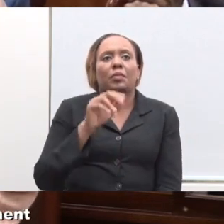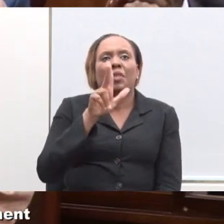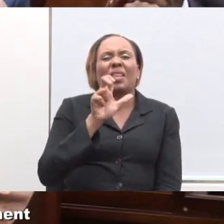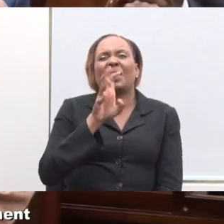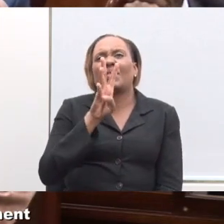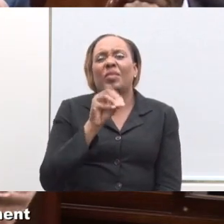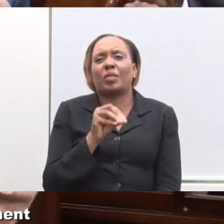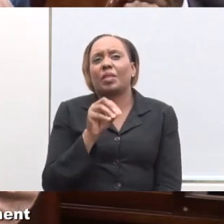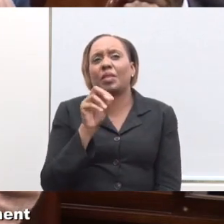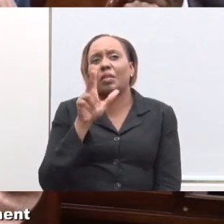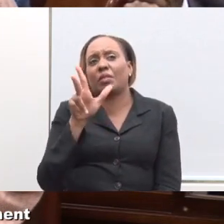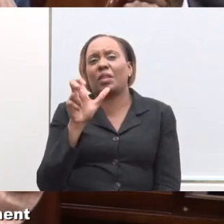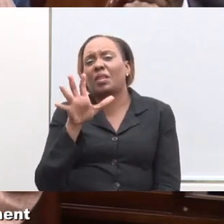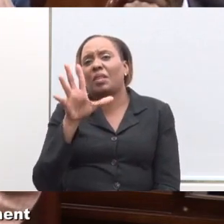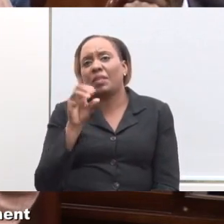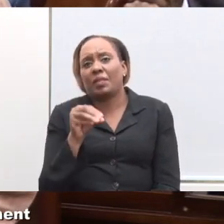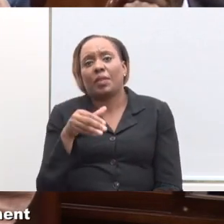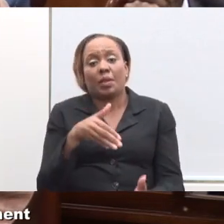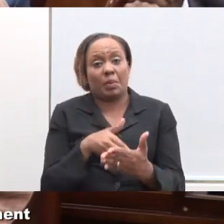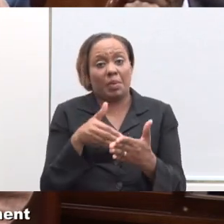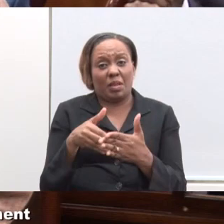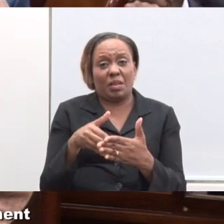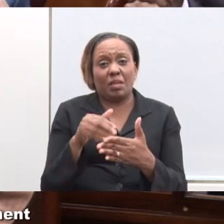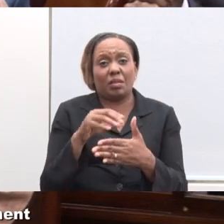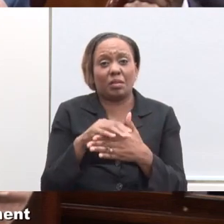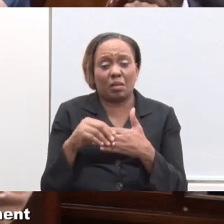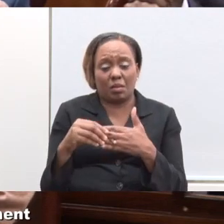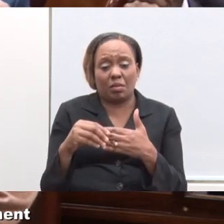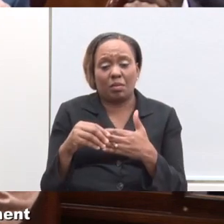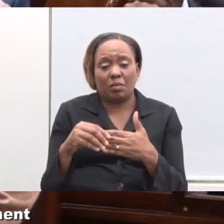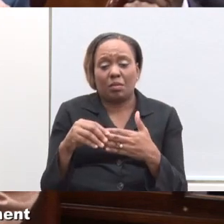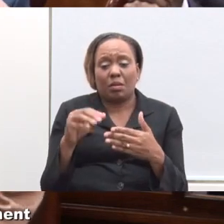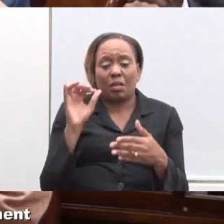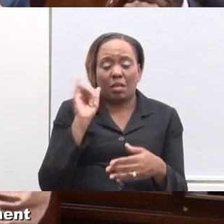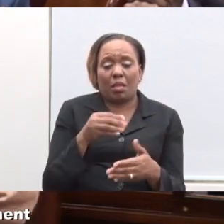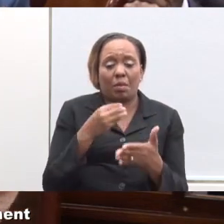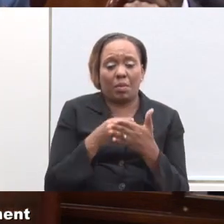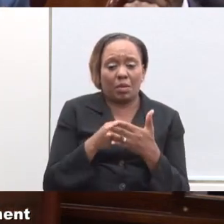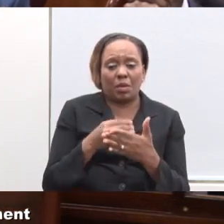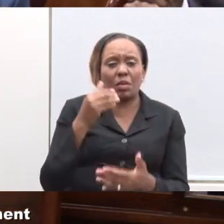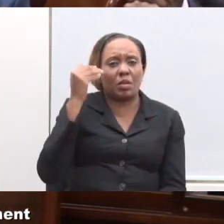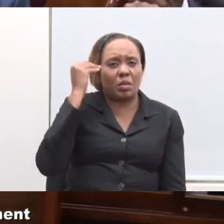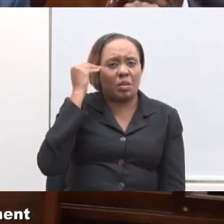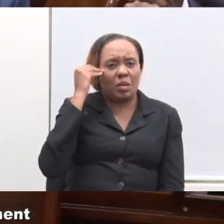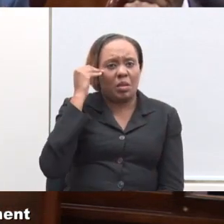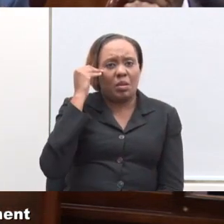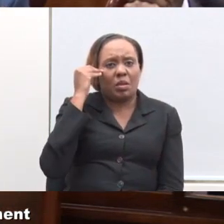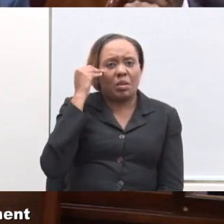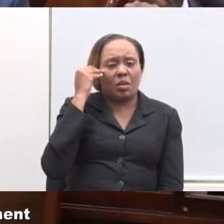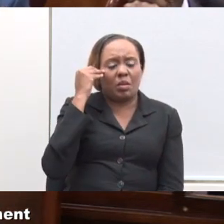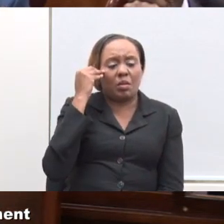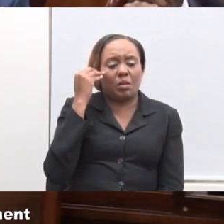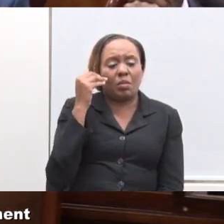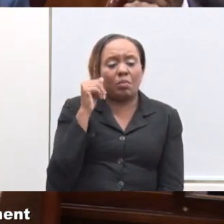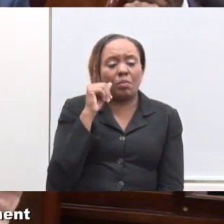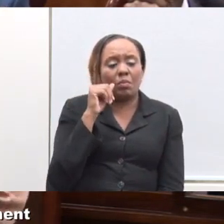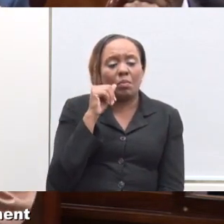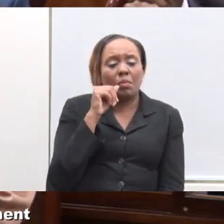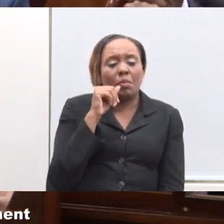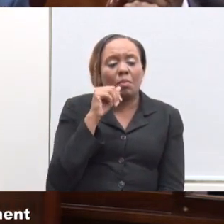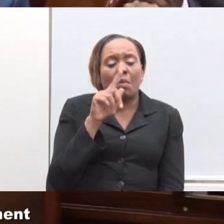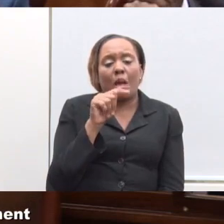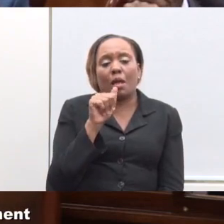350 million, to be able, remember we said that the tax revenue is going to be anywhere between 157